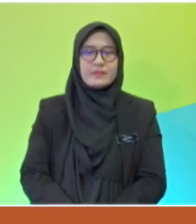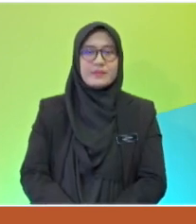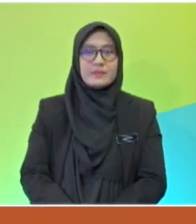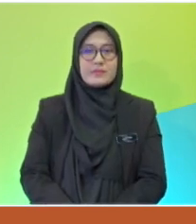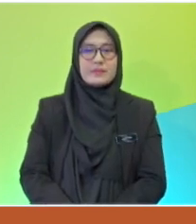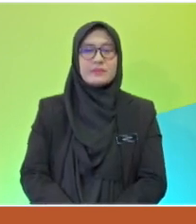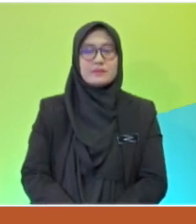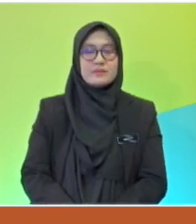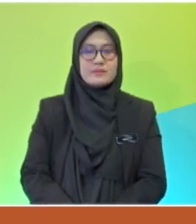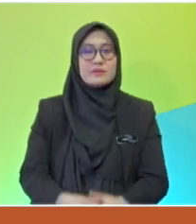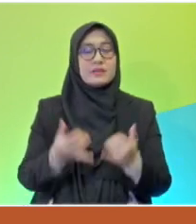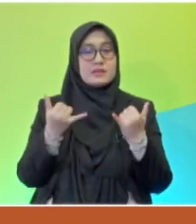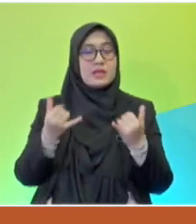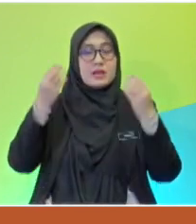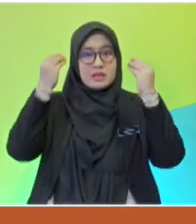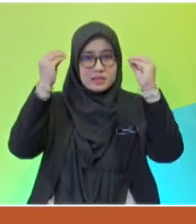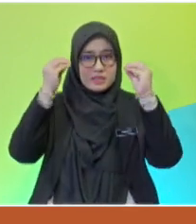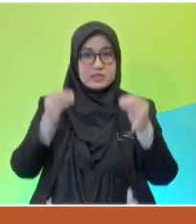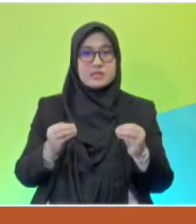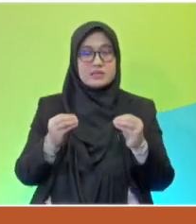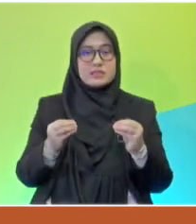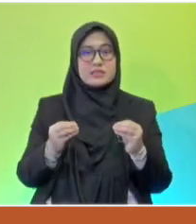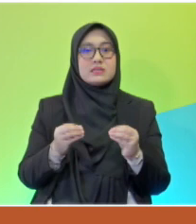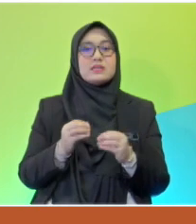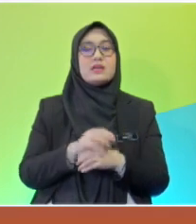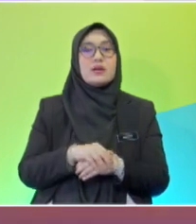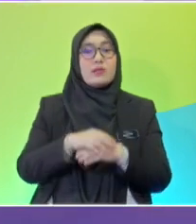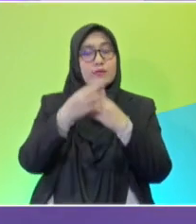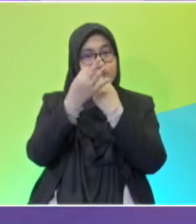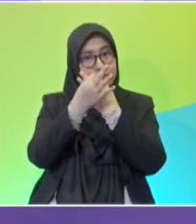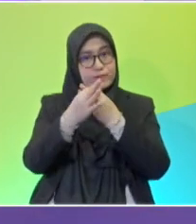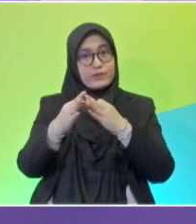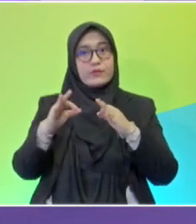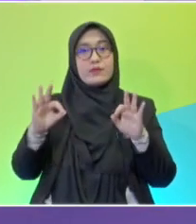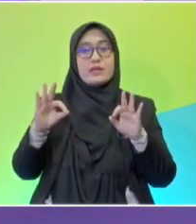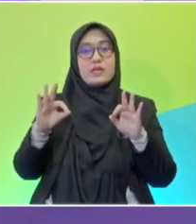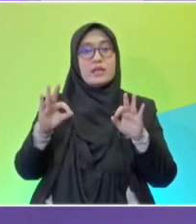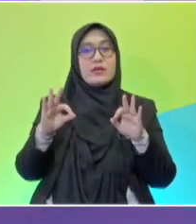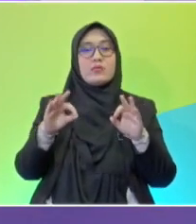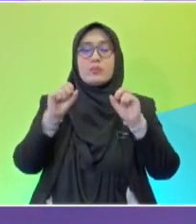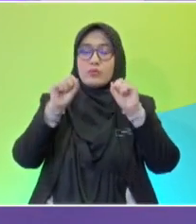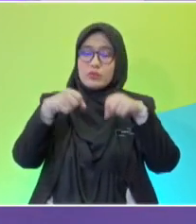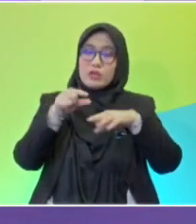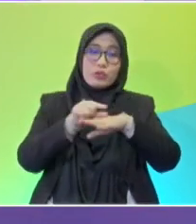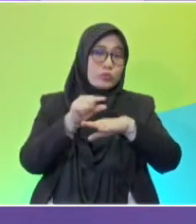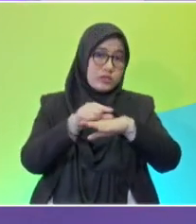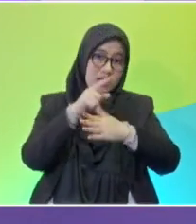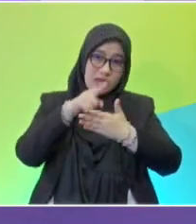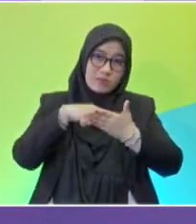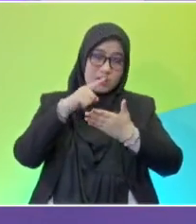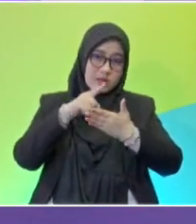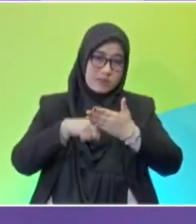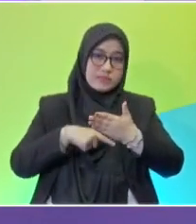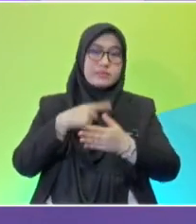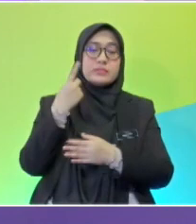Now, teachers, again, you are free to utilize other materials that you find